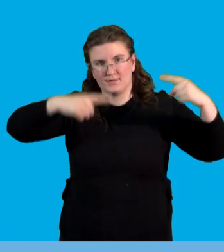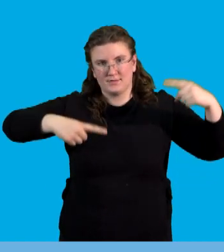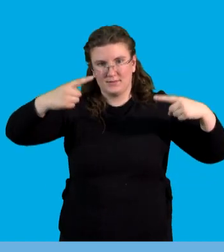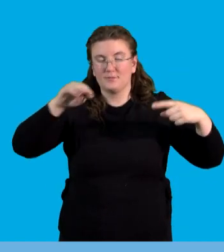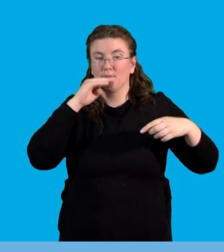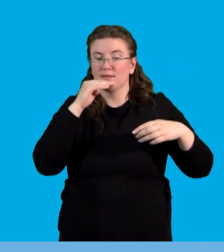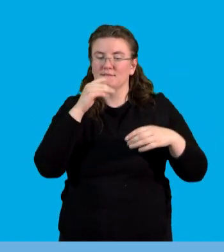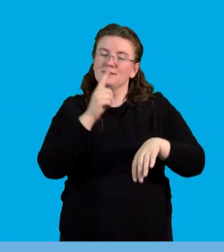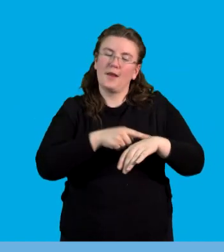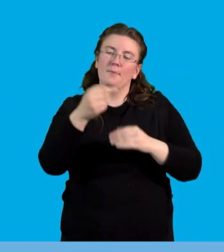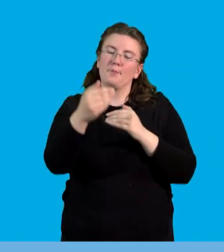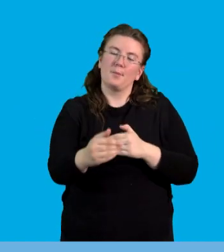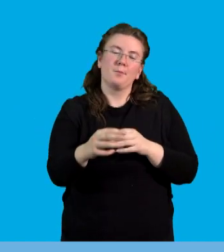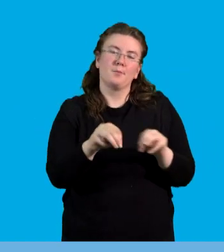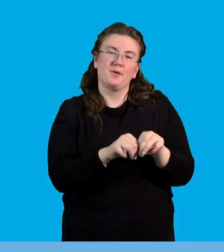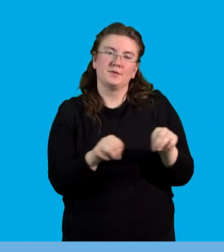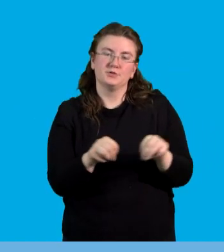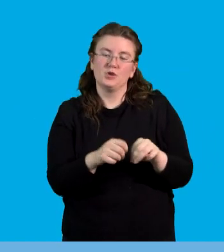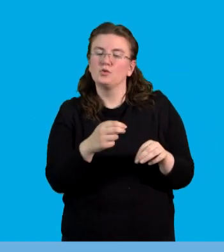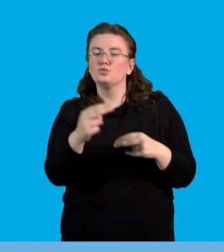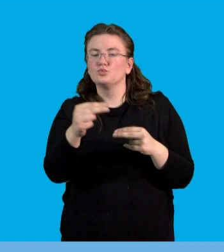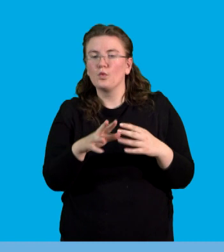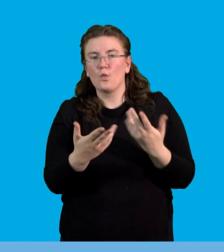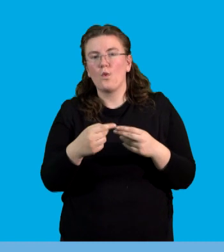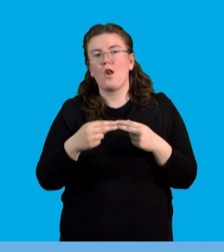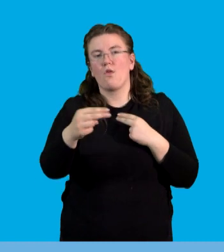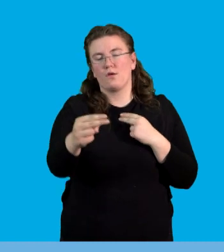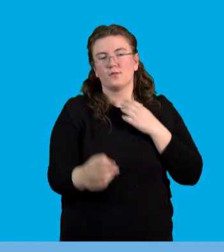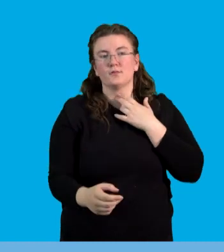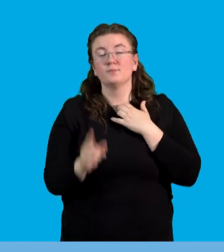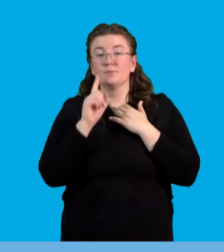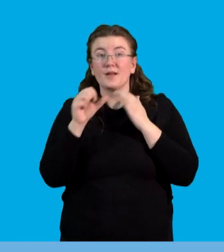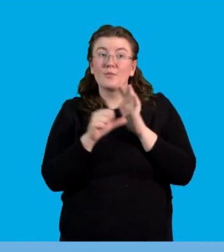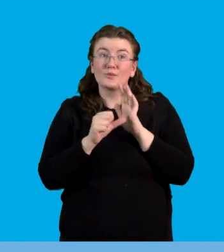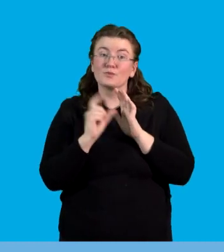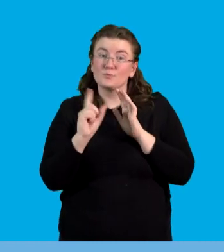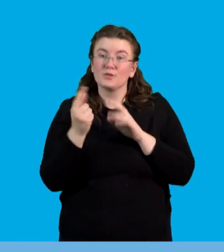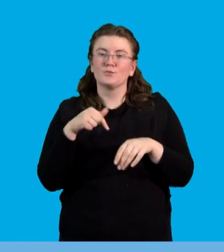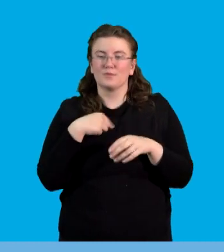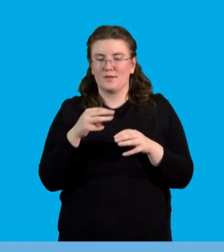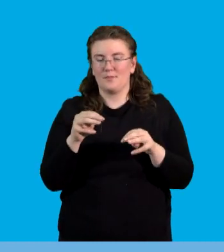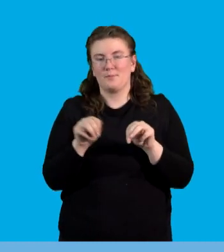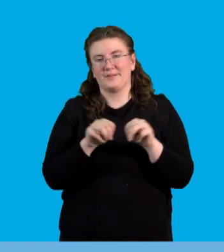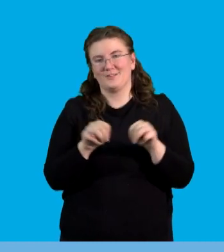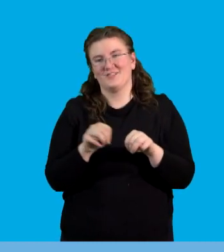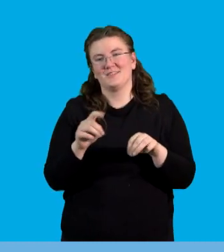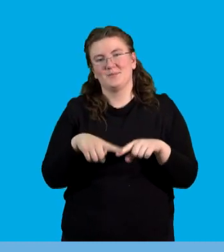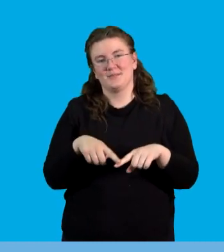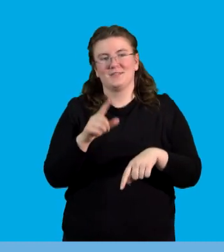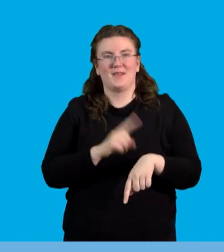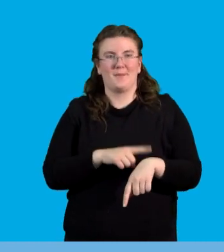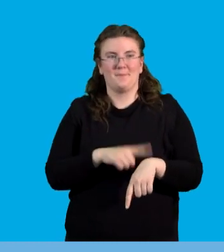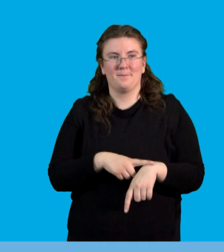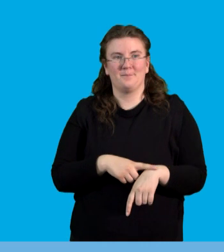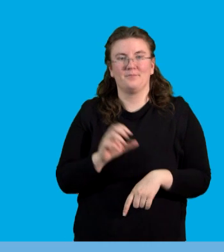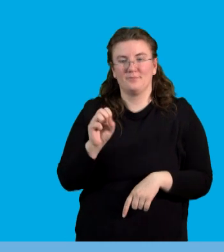a short period of time or over a long period of time. The most important thing is we are measuring over time. Then